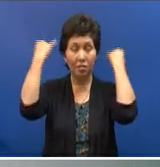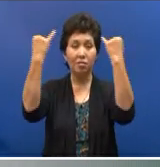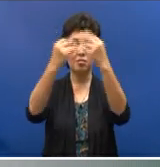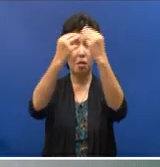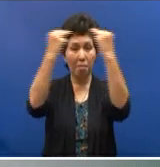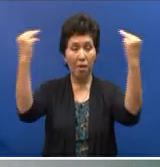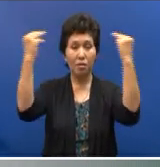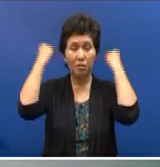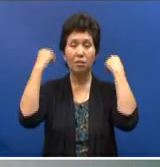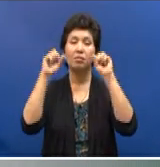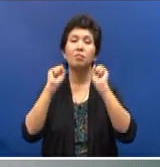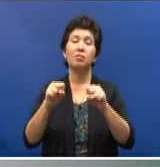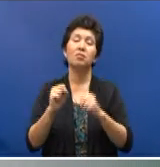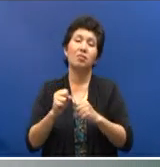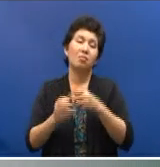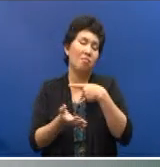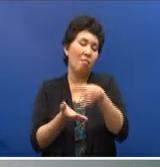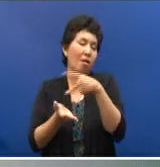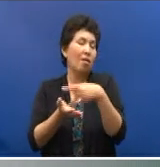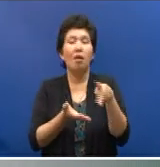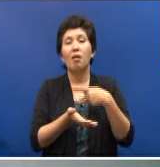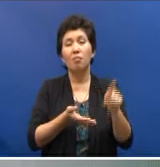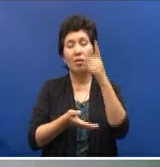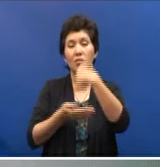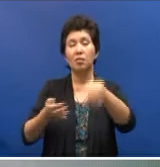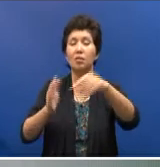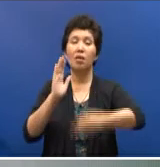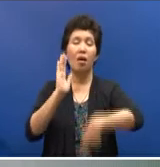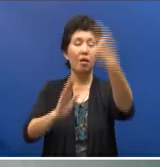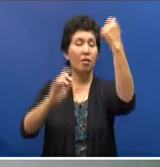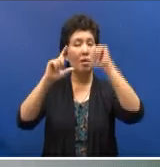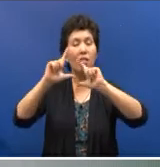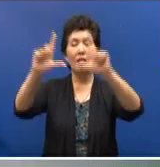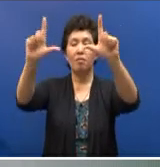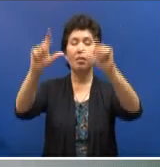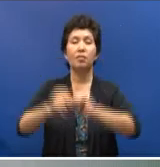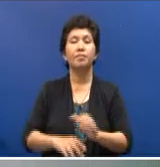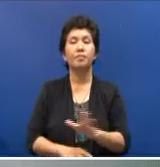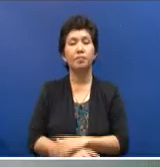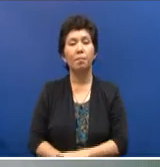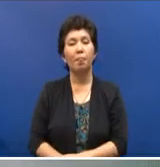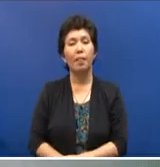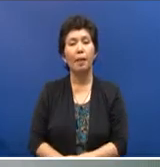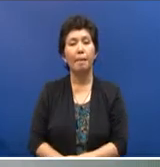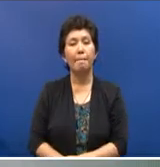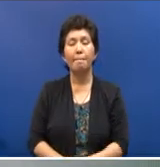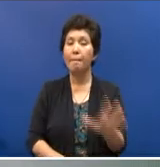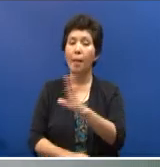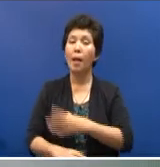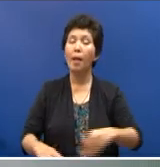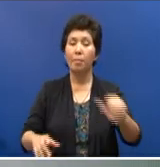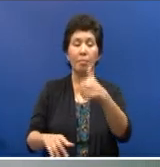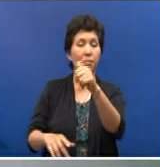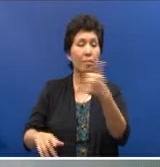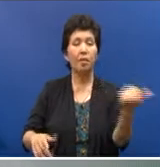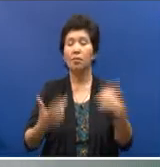even they can afford to send their children to institutions of higher learning. Okay. Okay, and then the